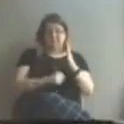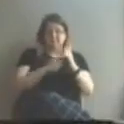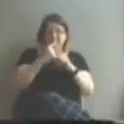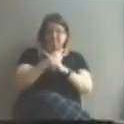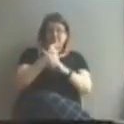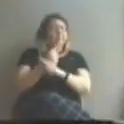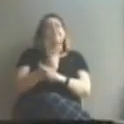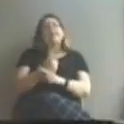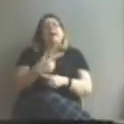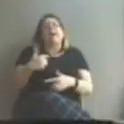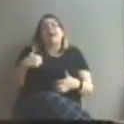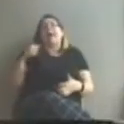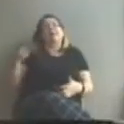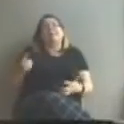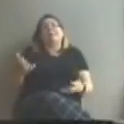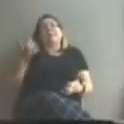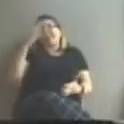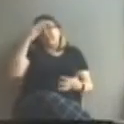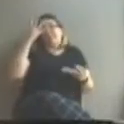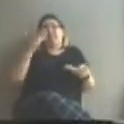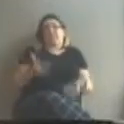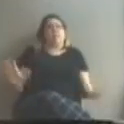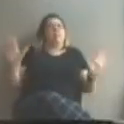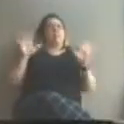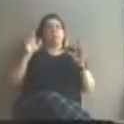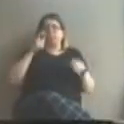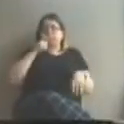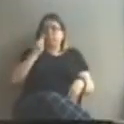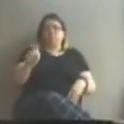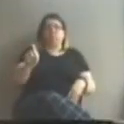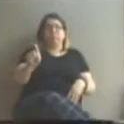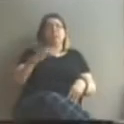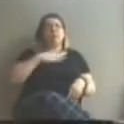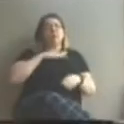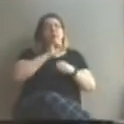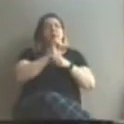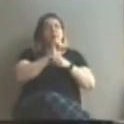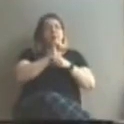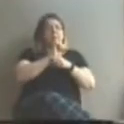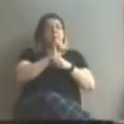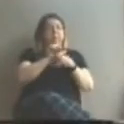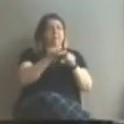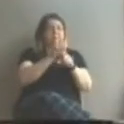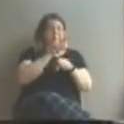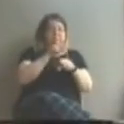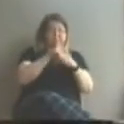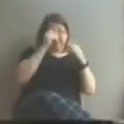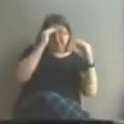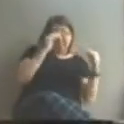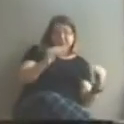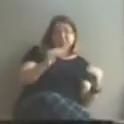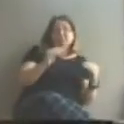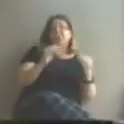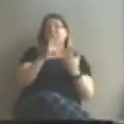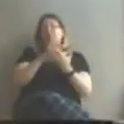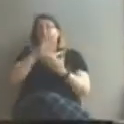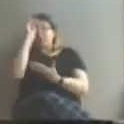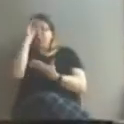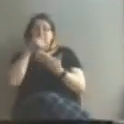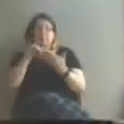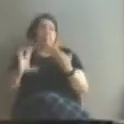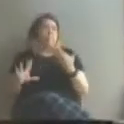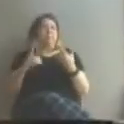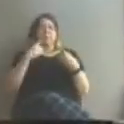was done. My job as a principal, teaching, learning, student success,